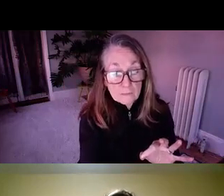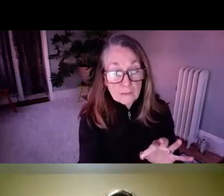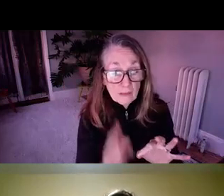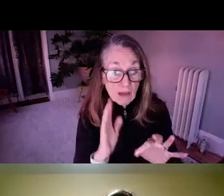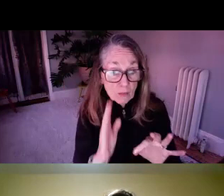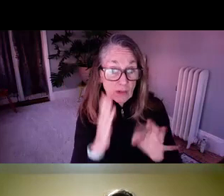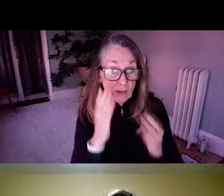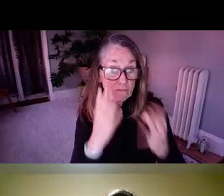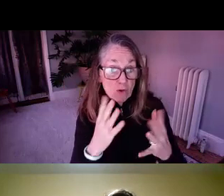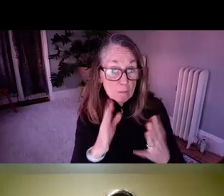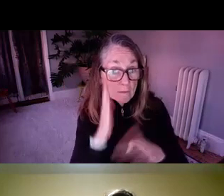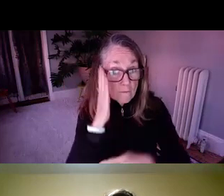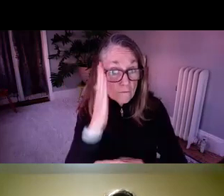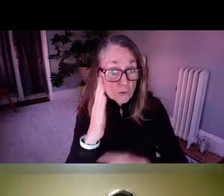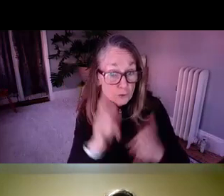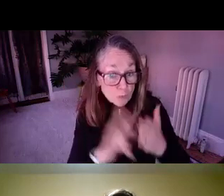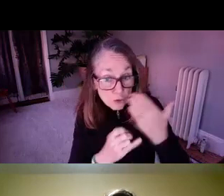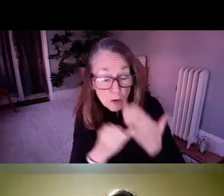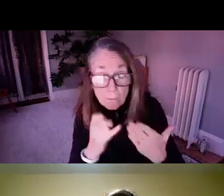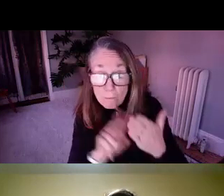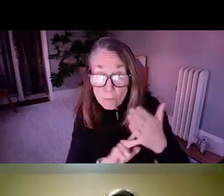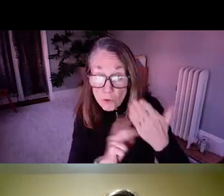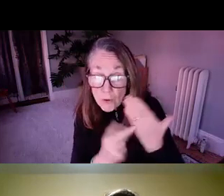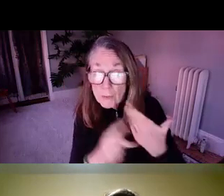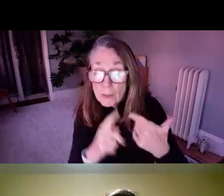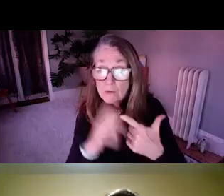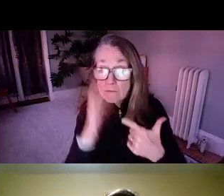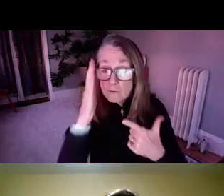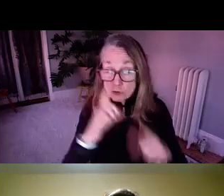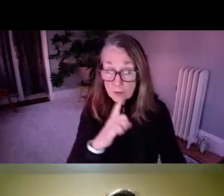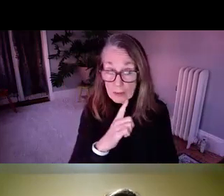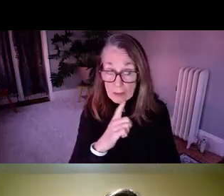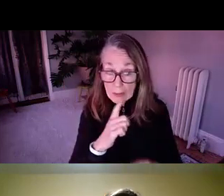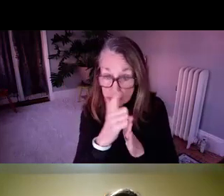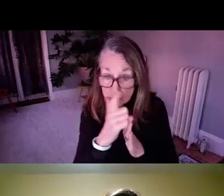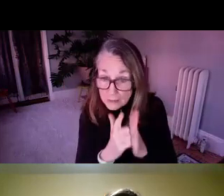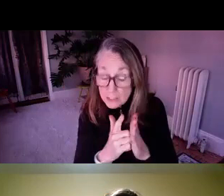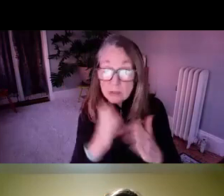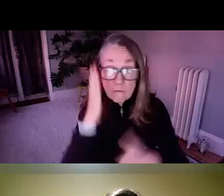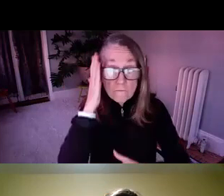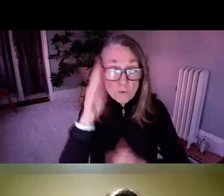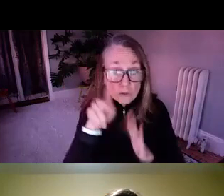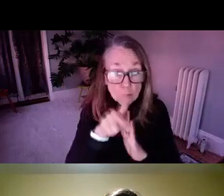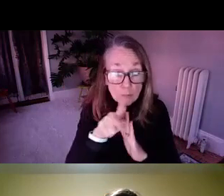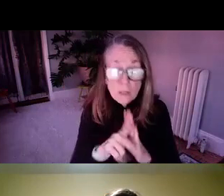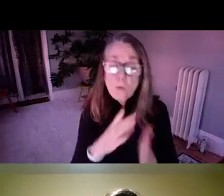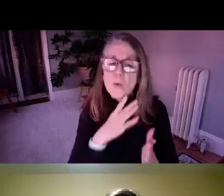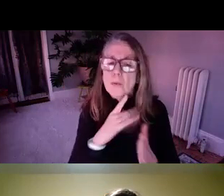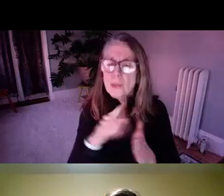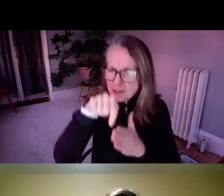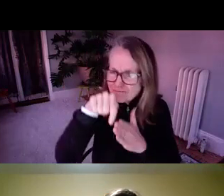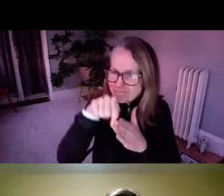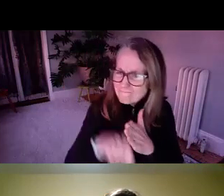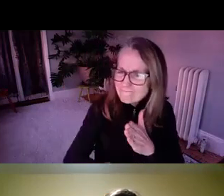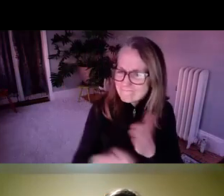programming, future legislation, future policy. So we would love to have a more lengthy discussion with you about